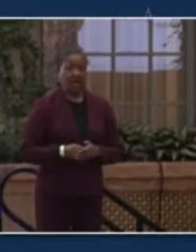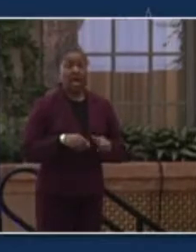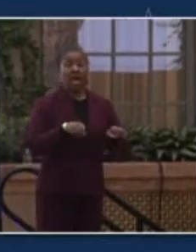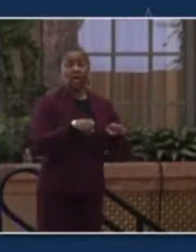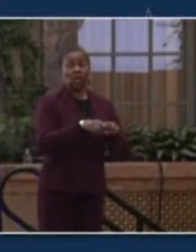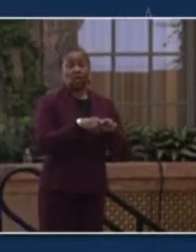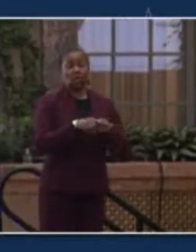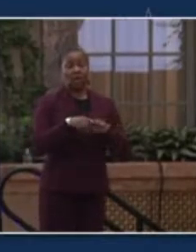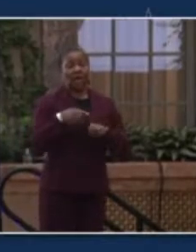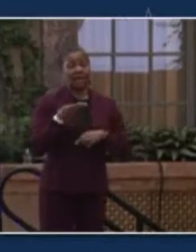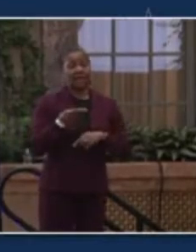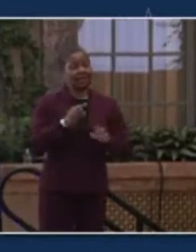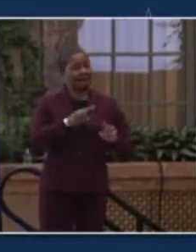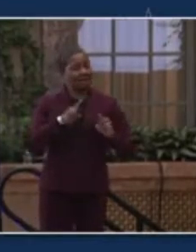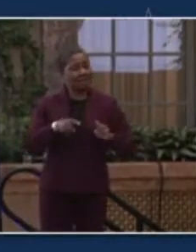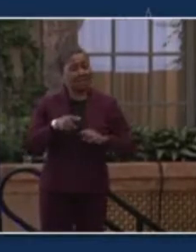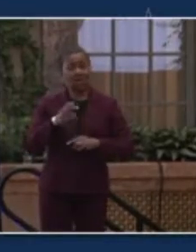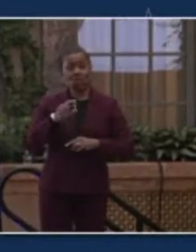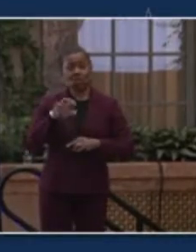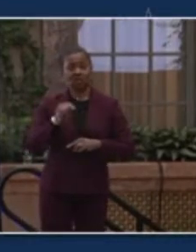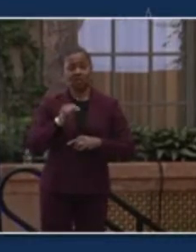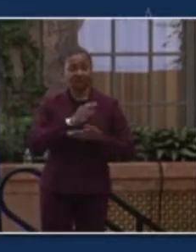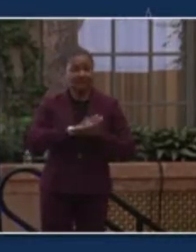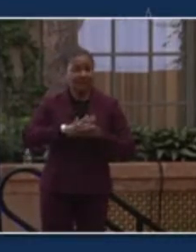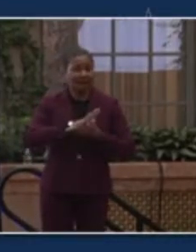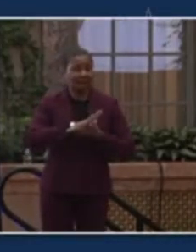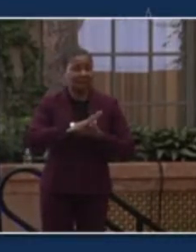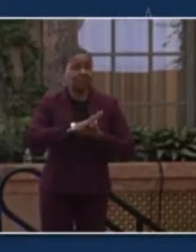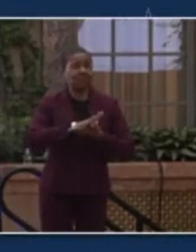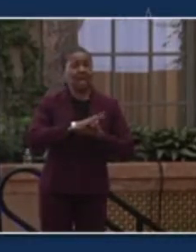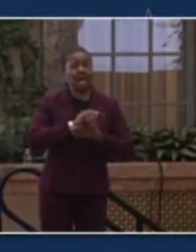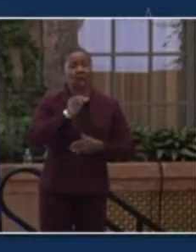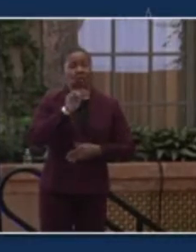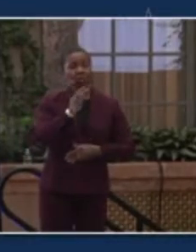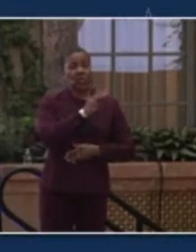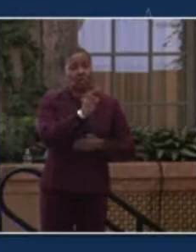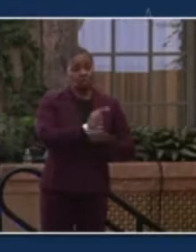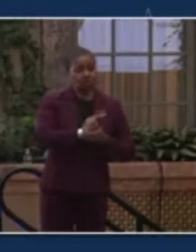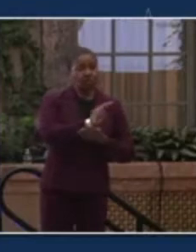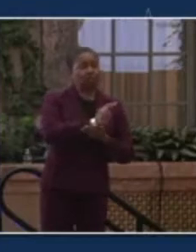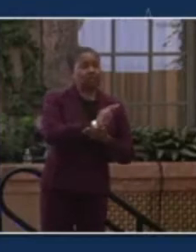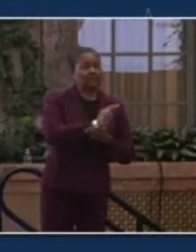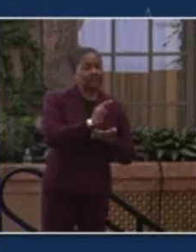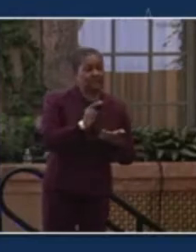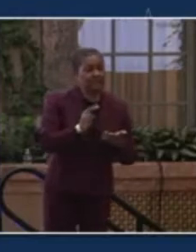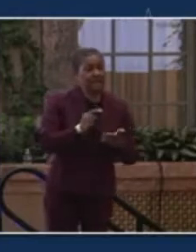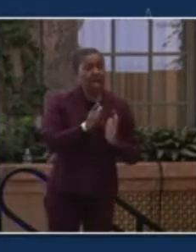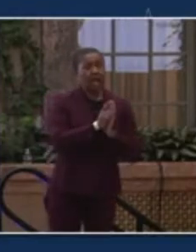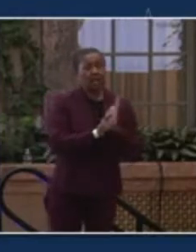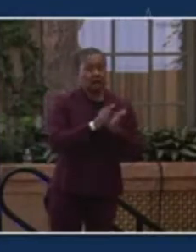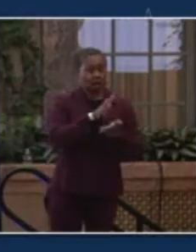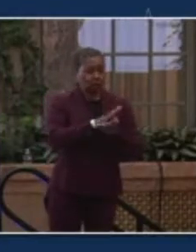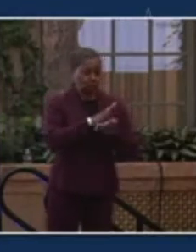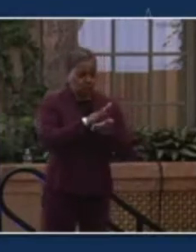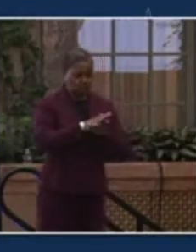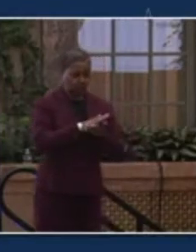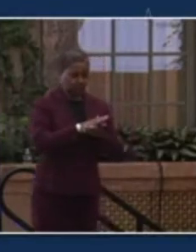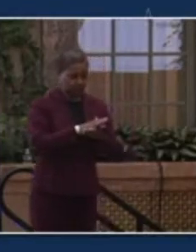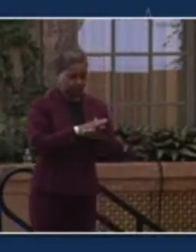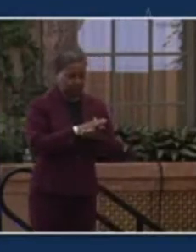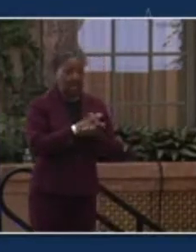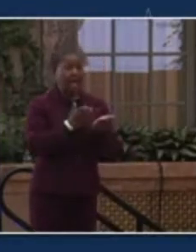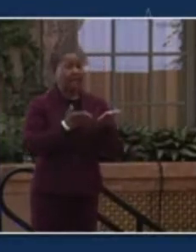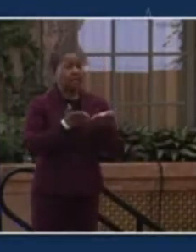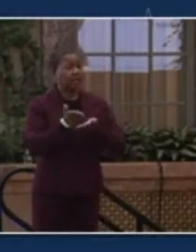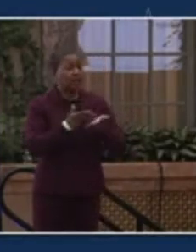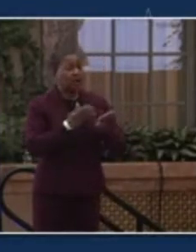as he attended Roosevelt College and Northwestern University Law School, and